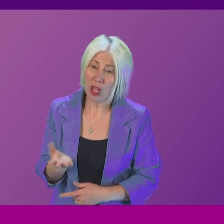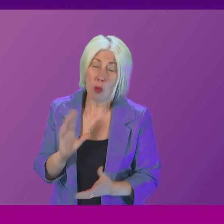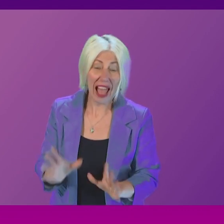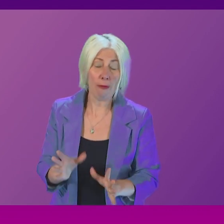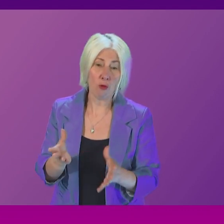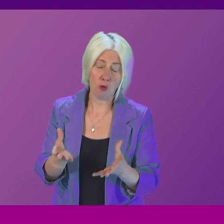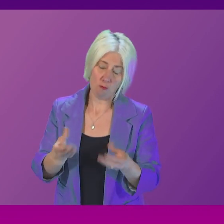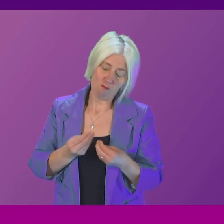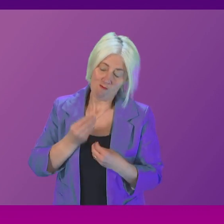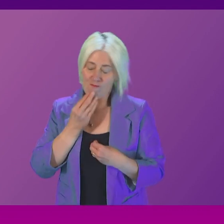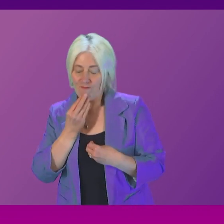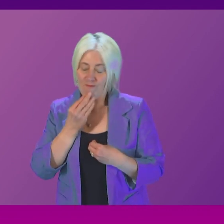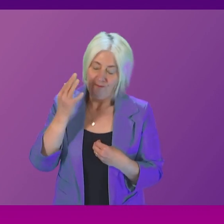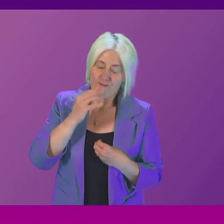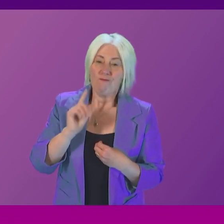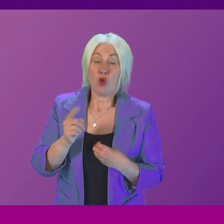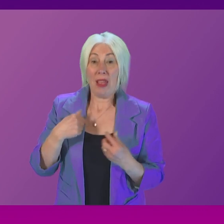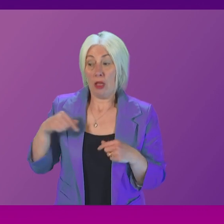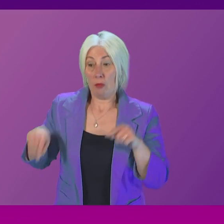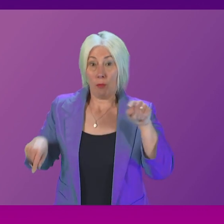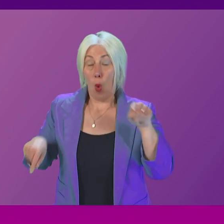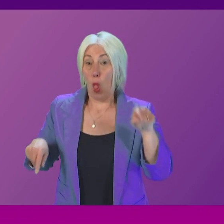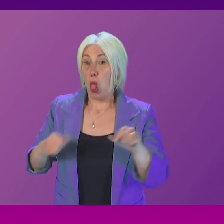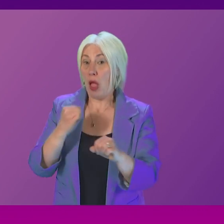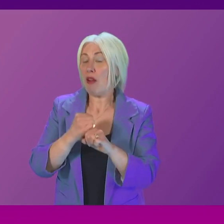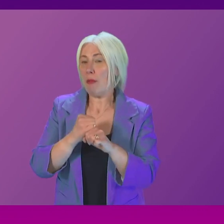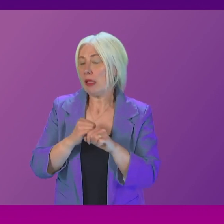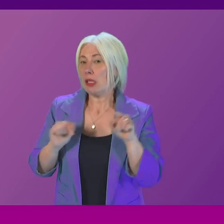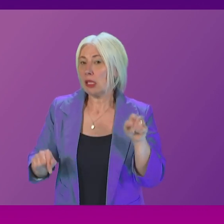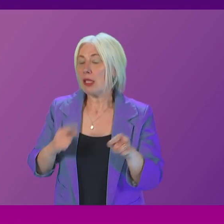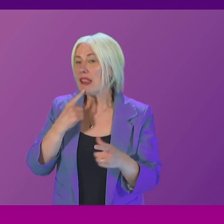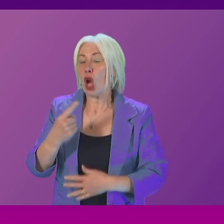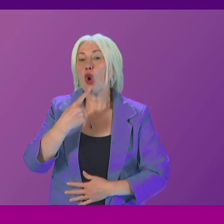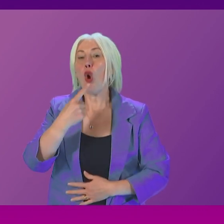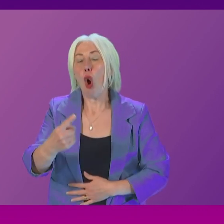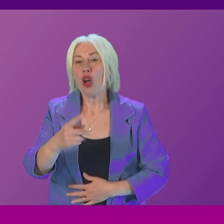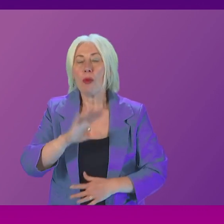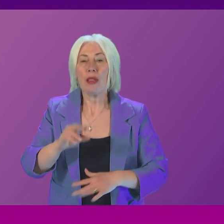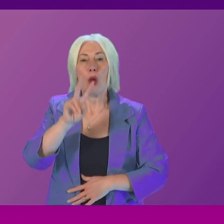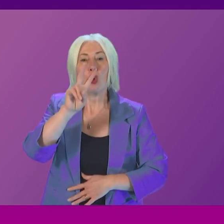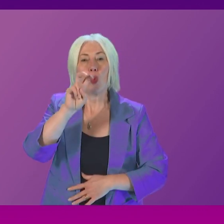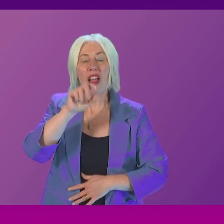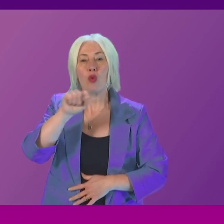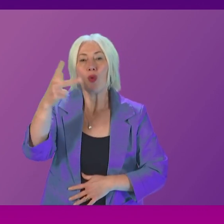into an account. And because of that, both governments tend to work on the basis that an order would require, 12 to 18 months,